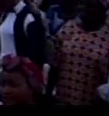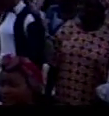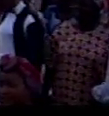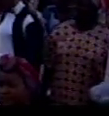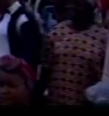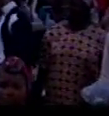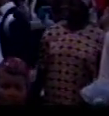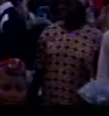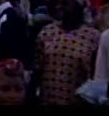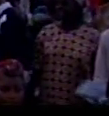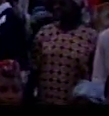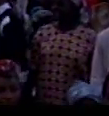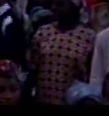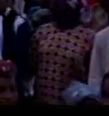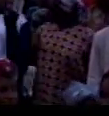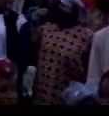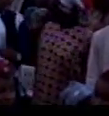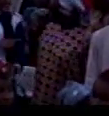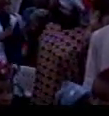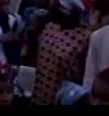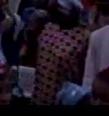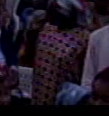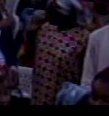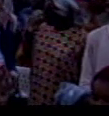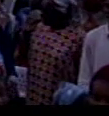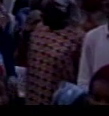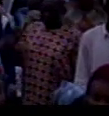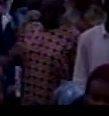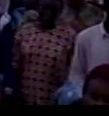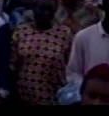then your neighbor tonight is your nights